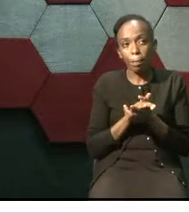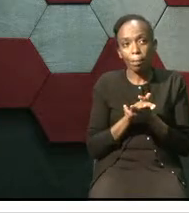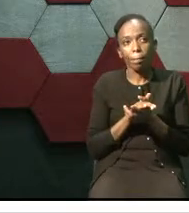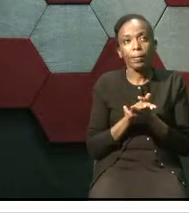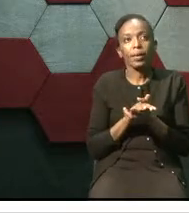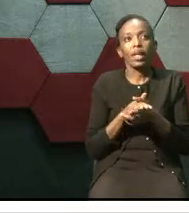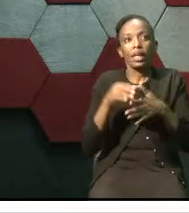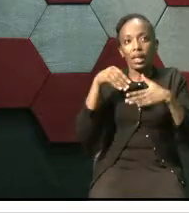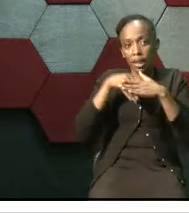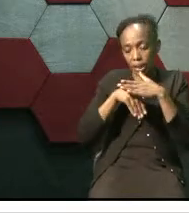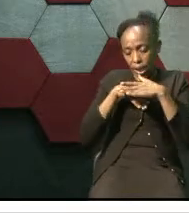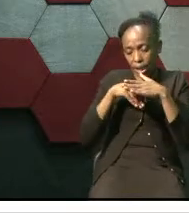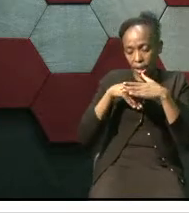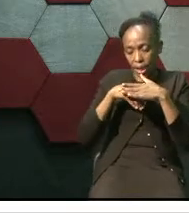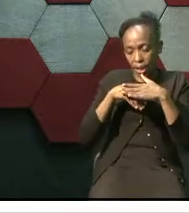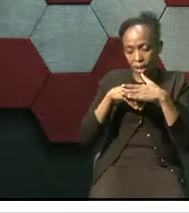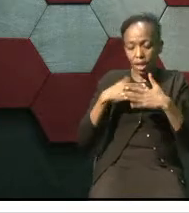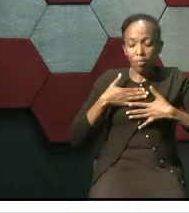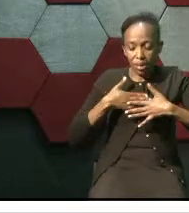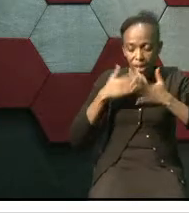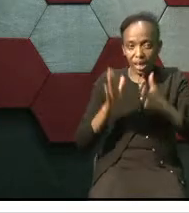camera inside the breathalyzer,